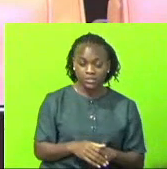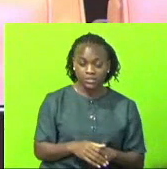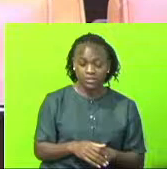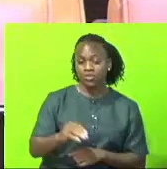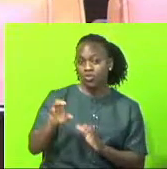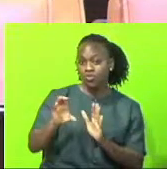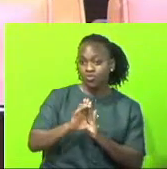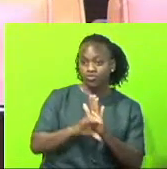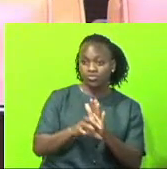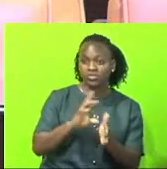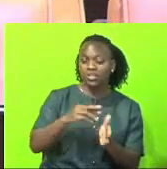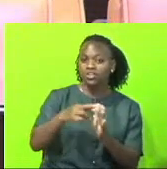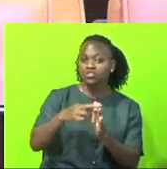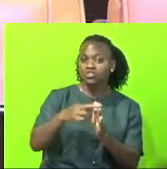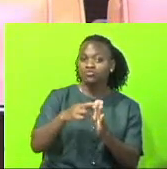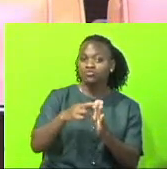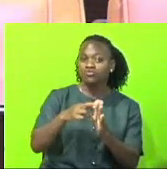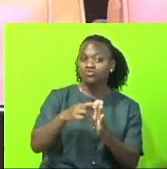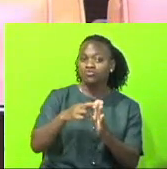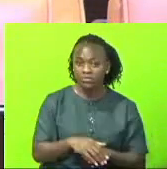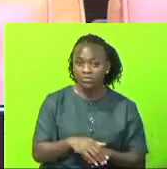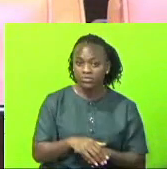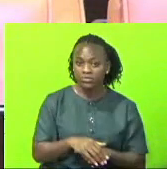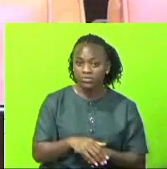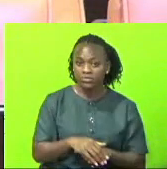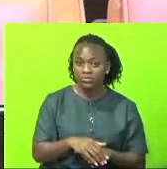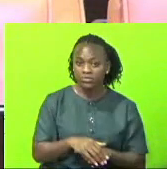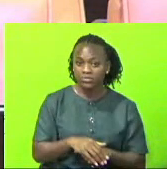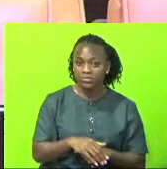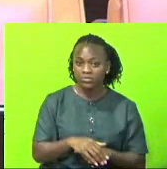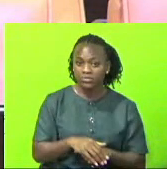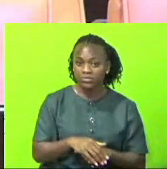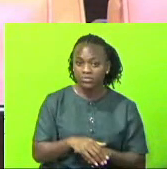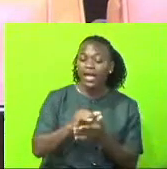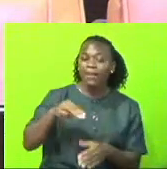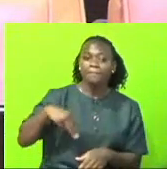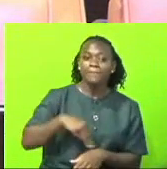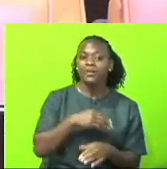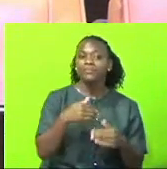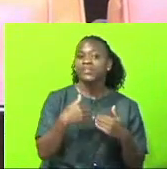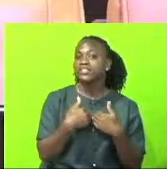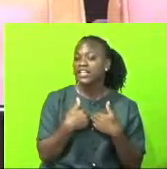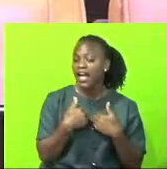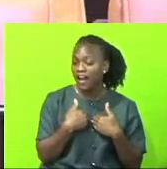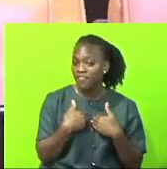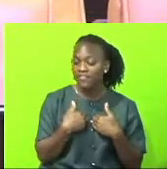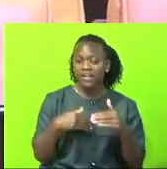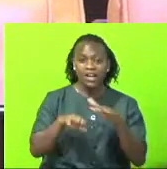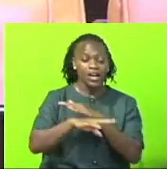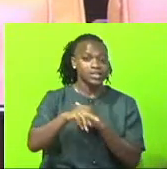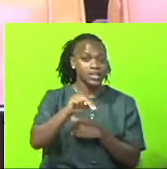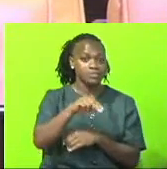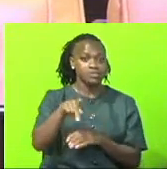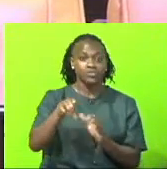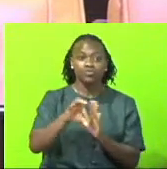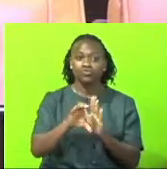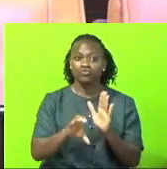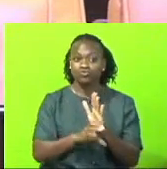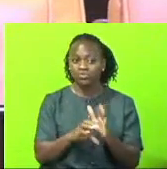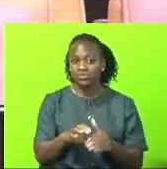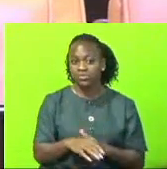forgets or conveniently excludes the rights that members have under the NPP constitution. As Speaker, if you permit